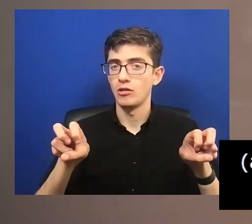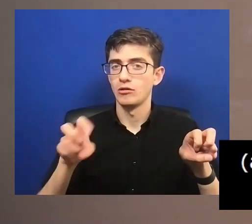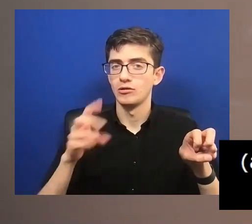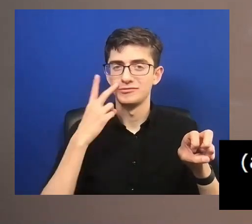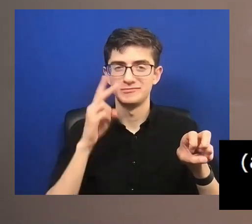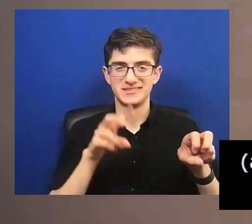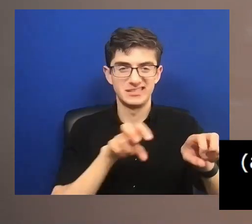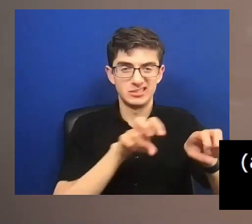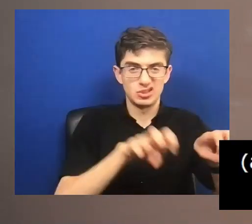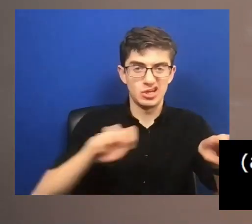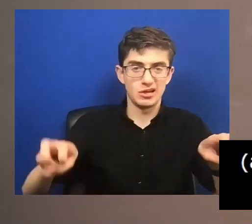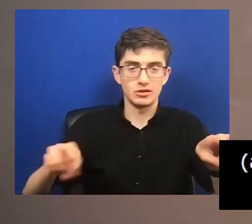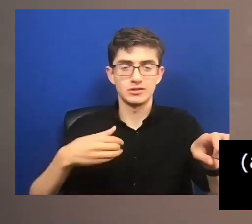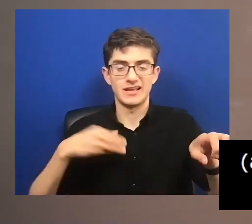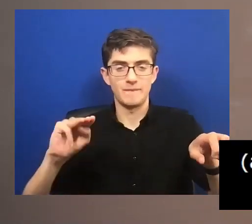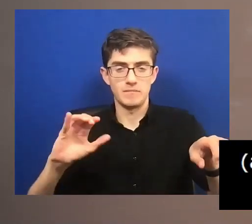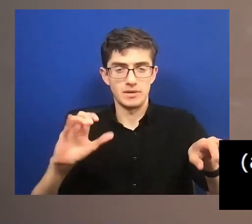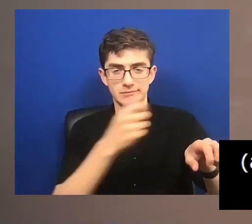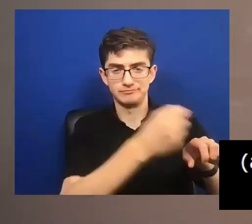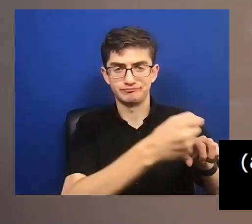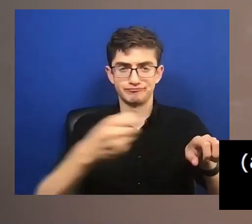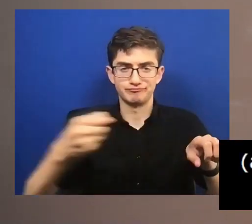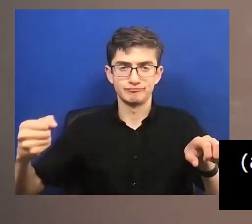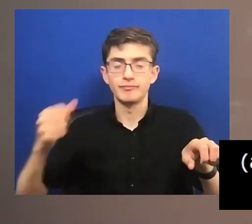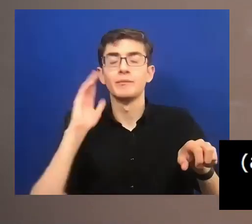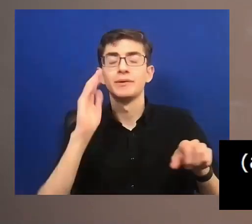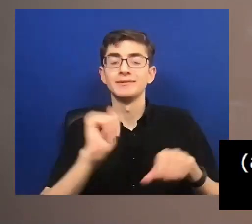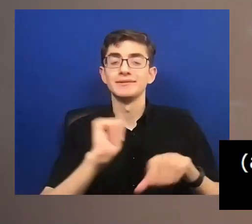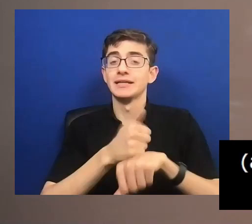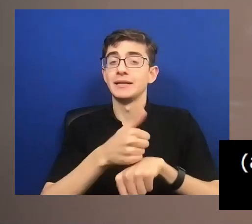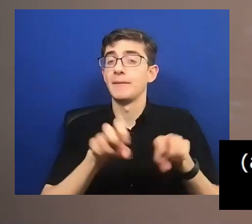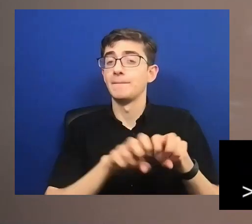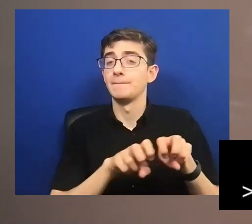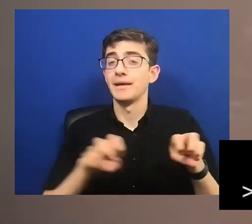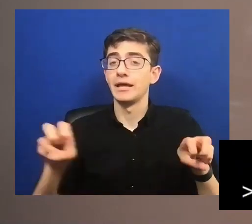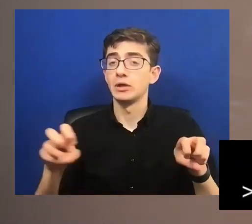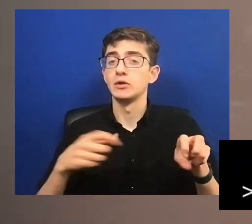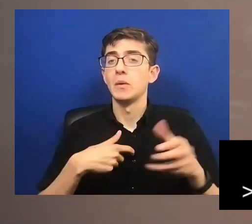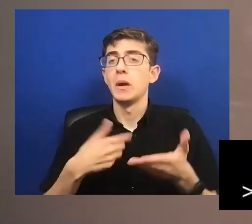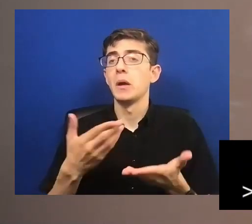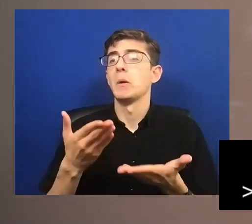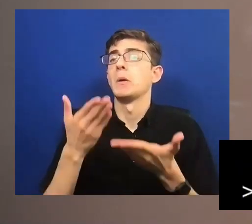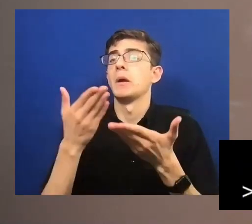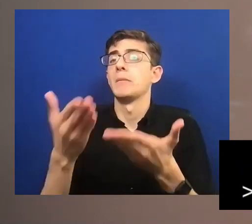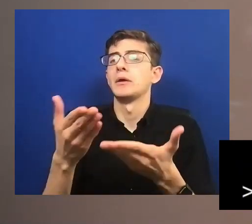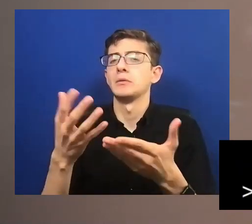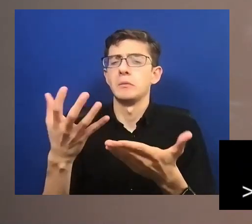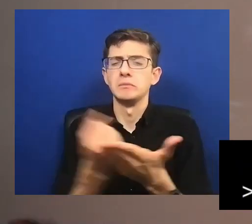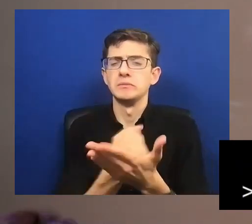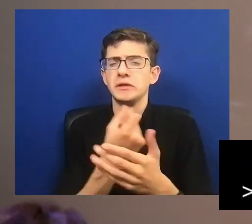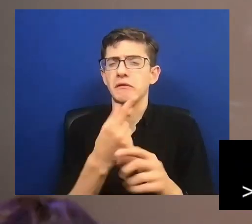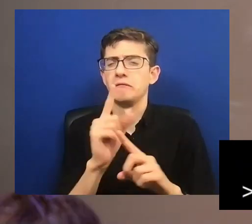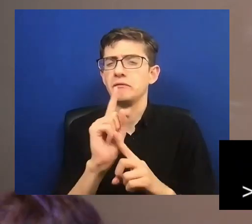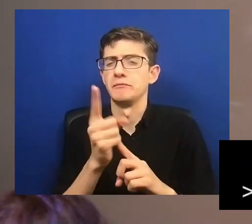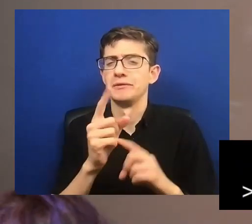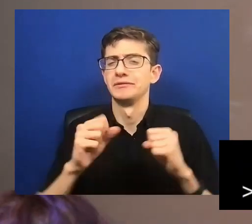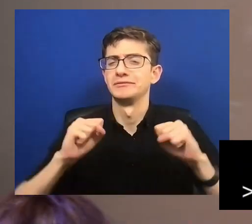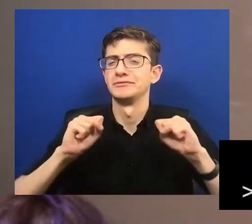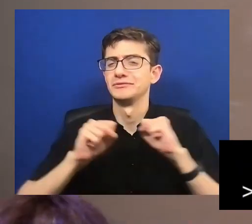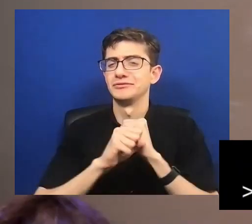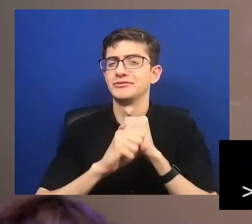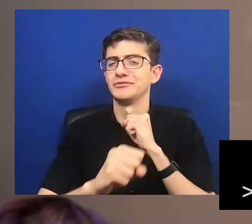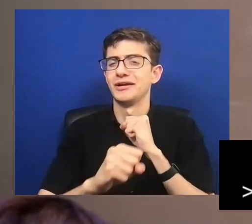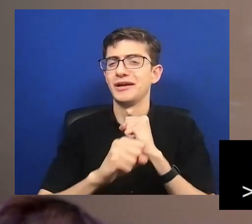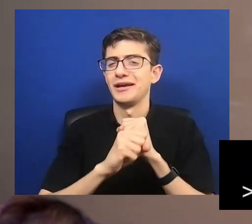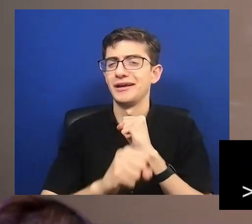set up a panel here to talk. I would suggest that you stretch a little bit for a couple of minutes while we get the team